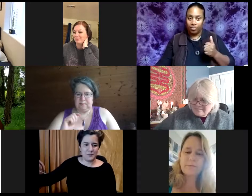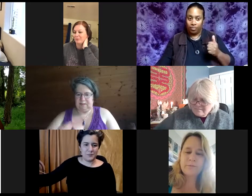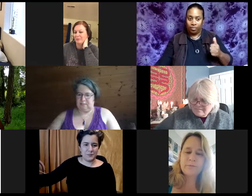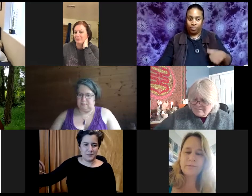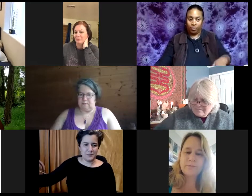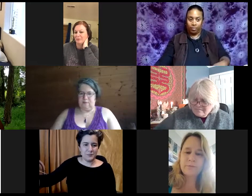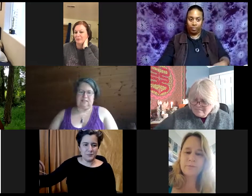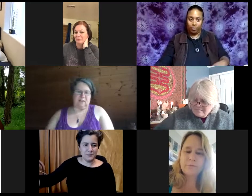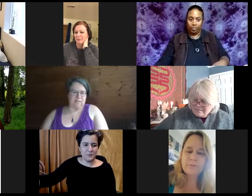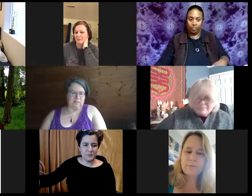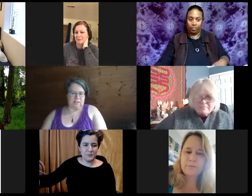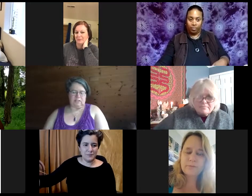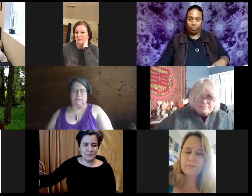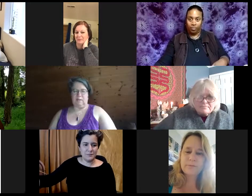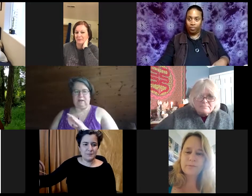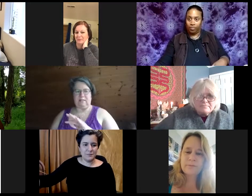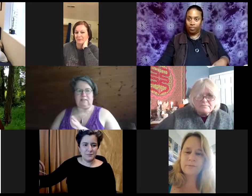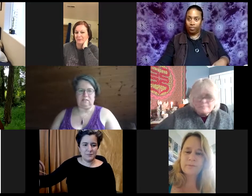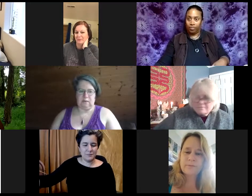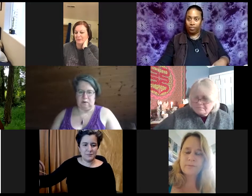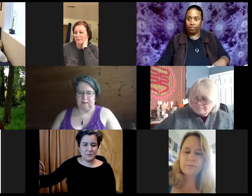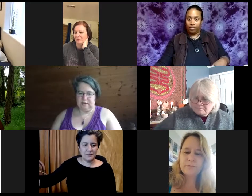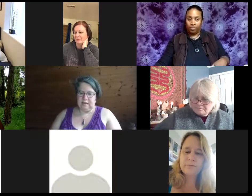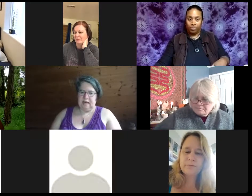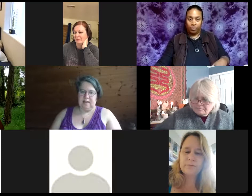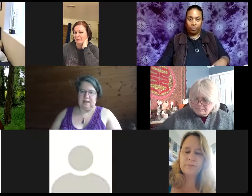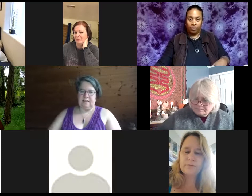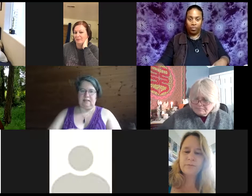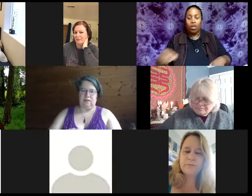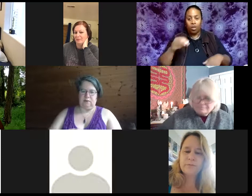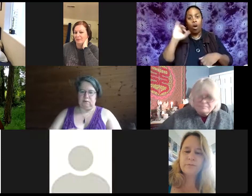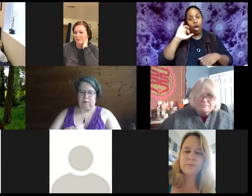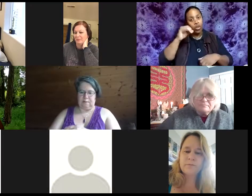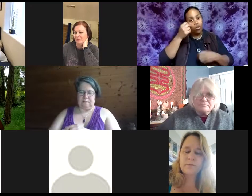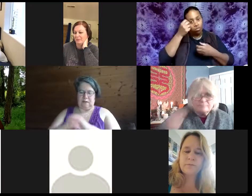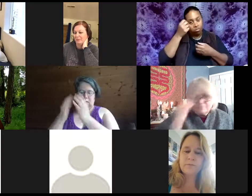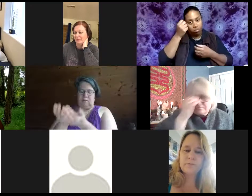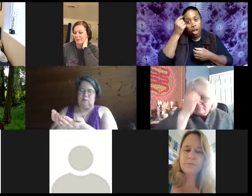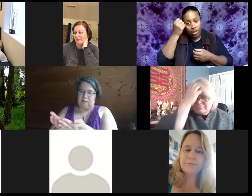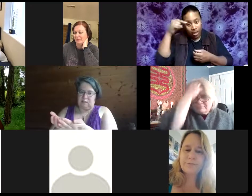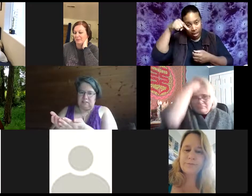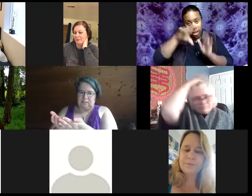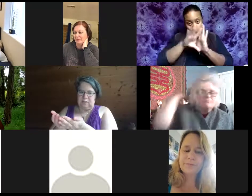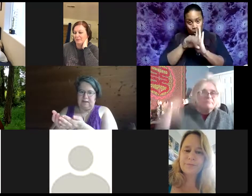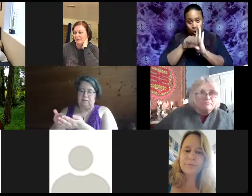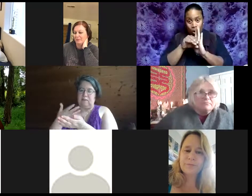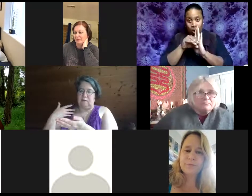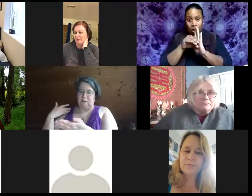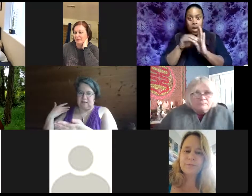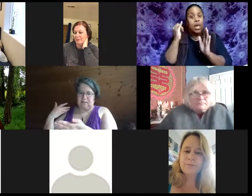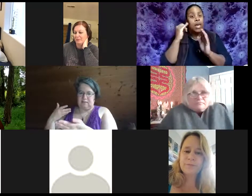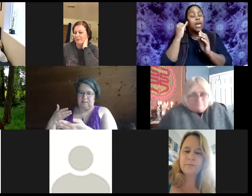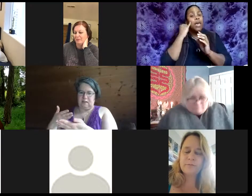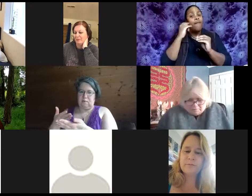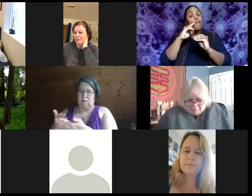say a couple things just before we start on the first question. So keep in mind that this is recorded, and anything that you, when you ask a question, we may go deeper than